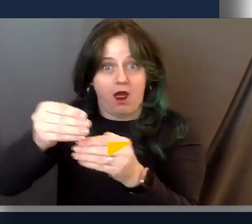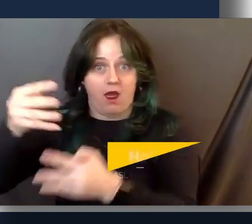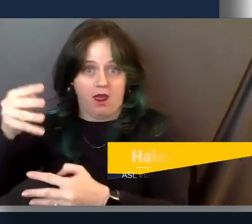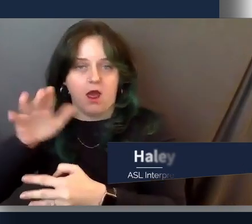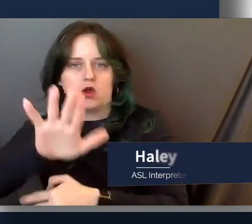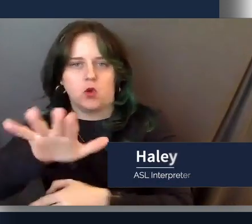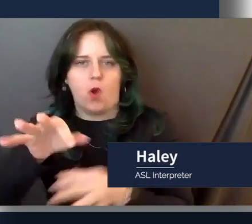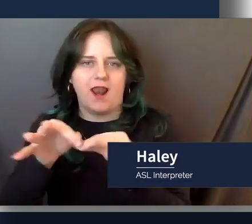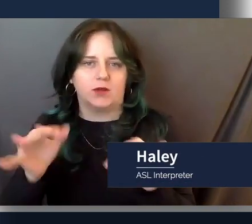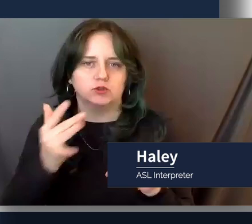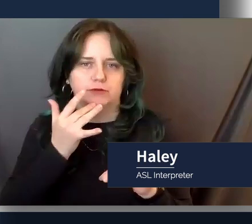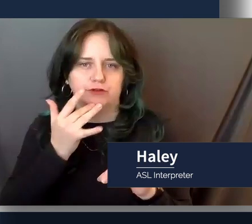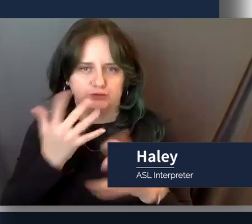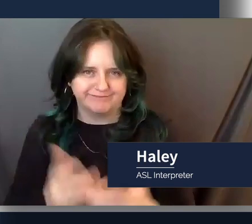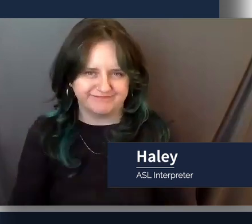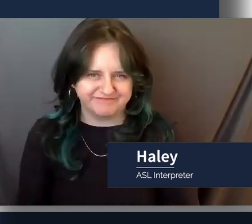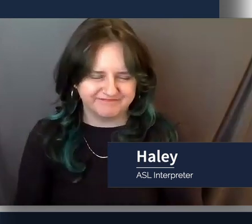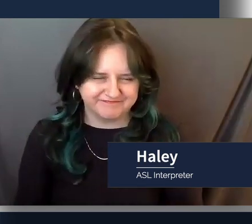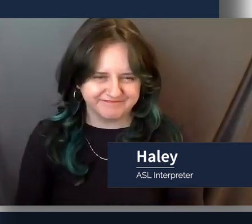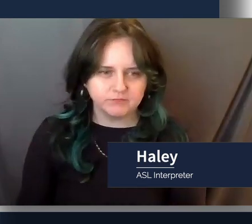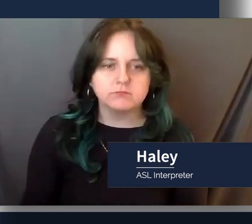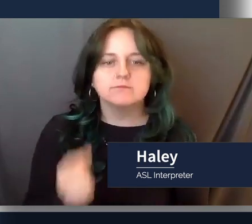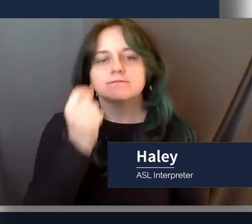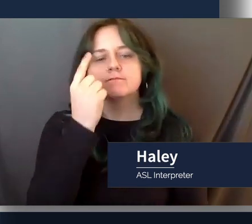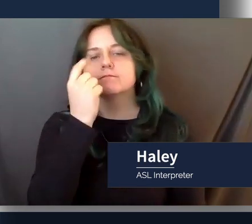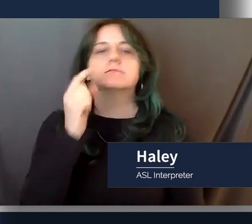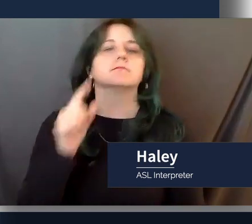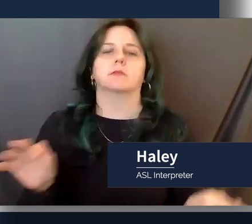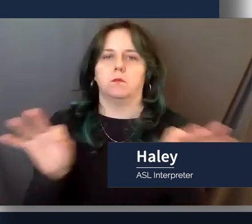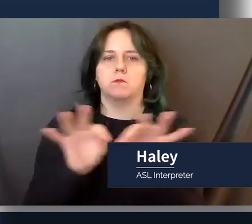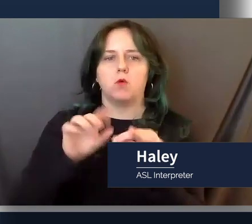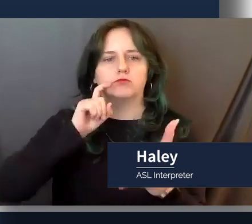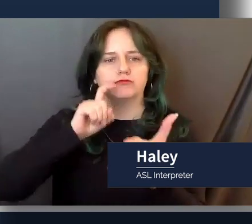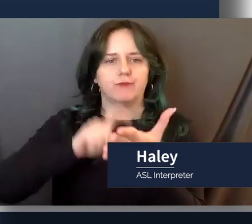Before we begin, I want to acknowledge the land that we are on.